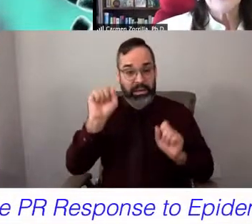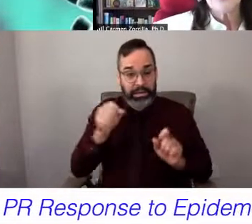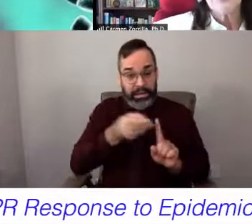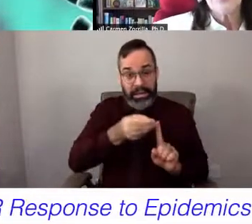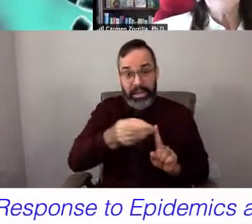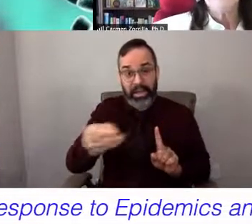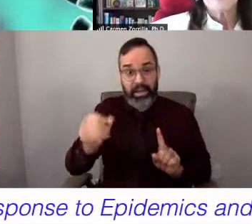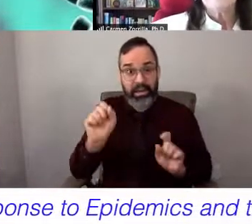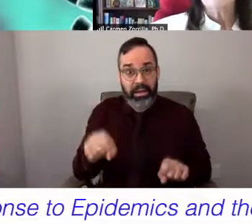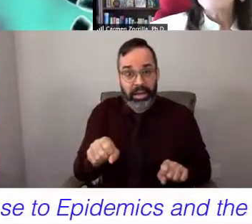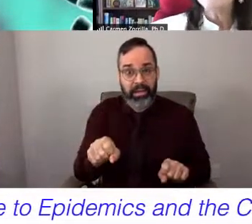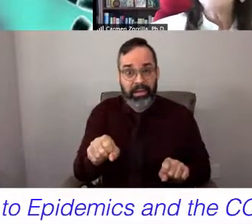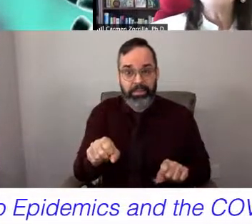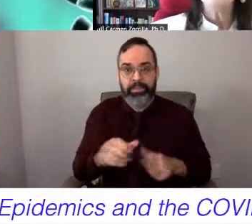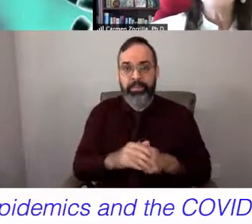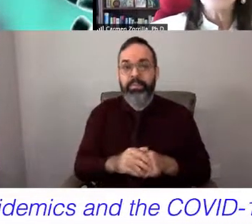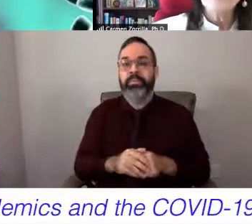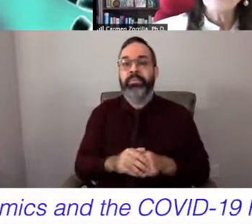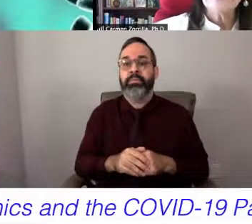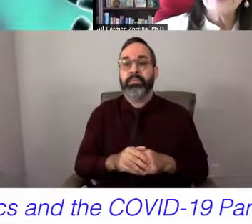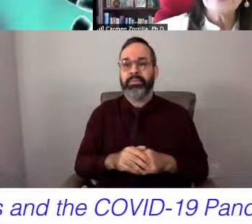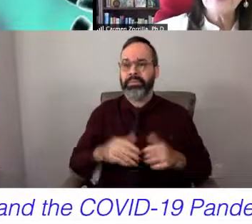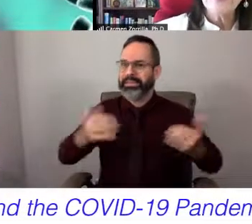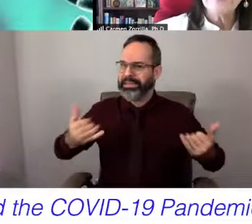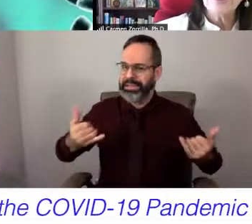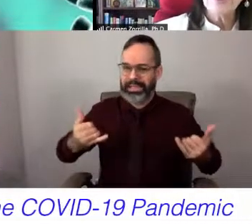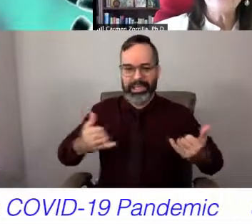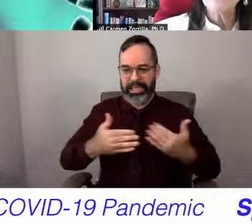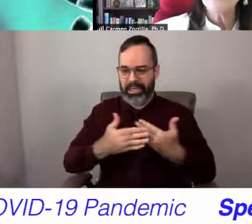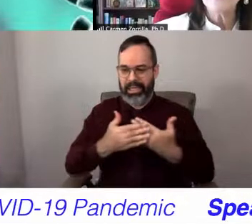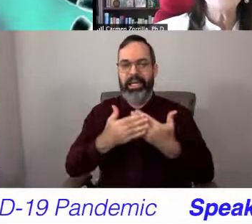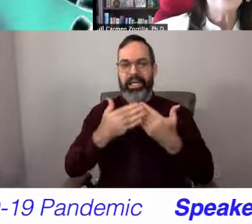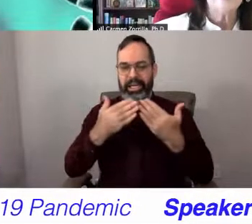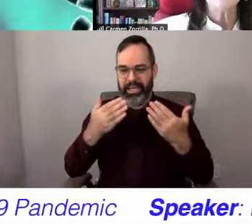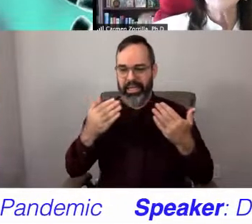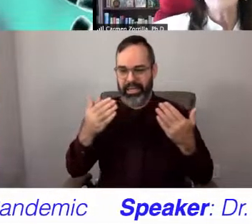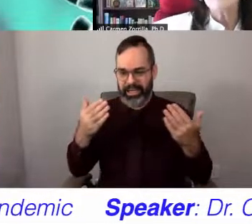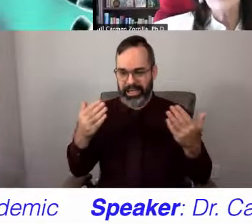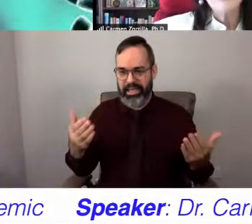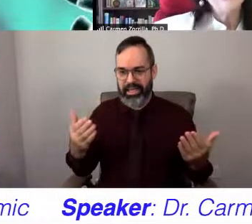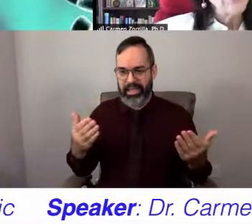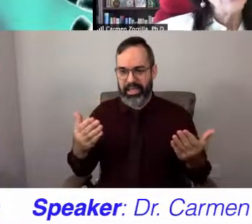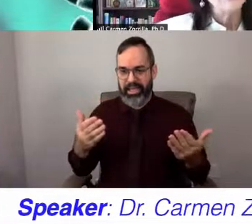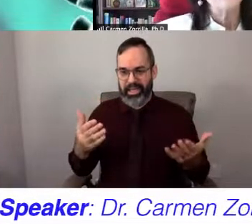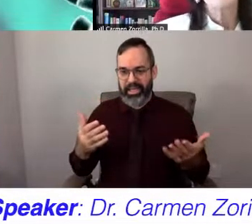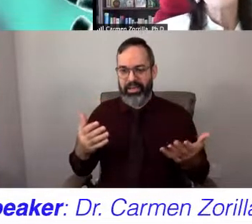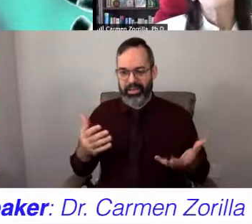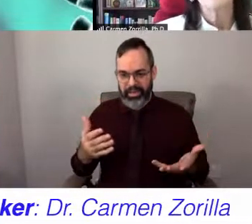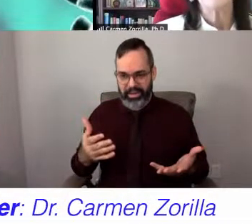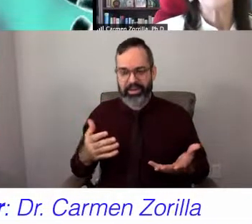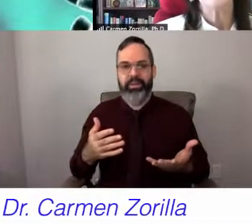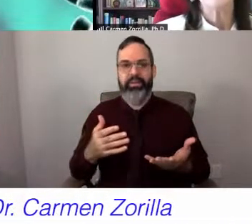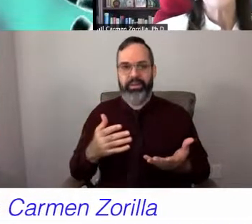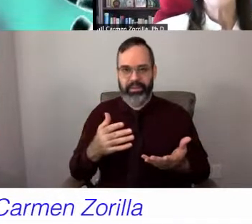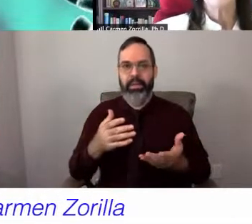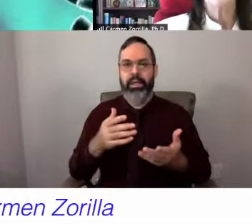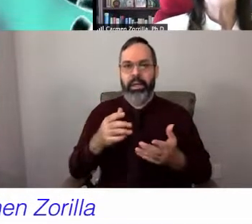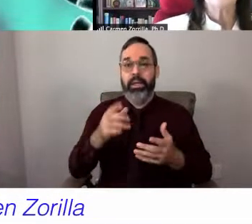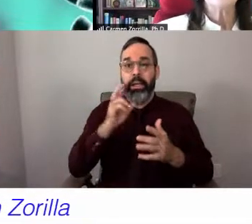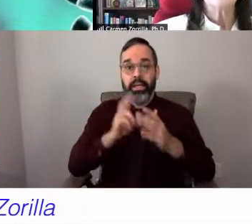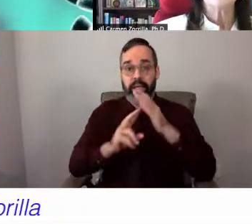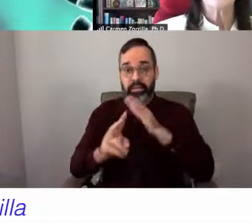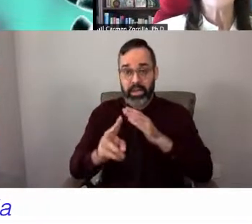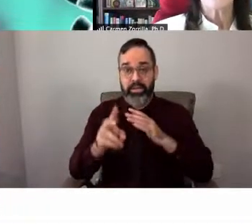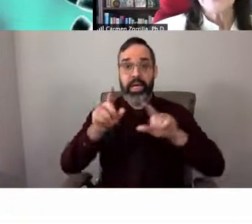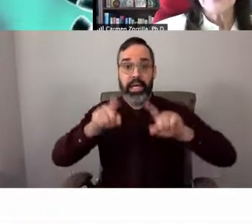So right now we don't have a quantitative, and people are trying to modify the interpretation of a test